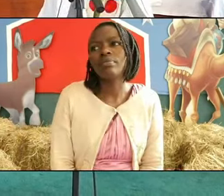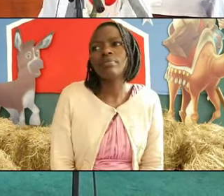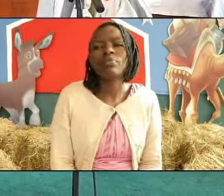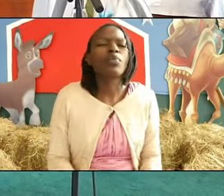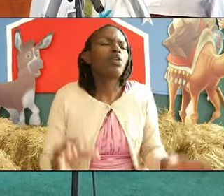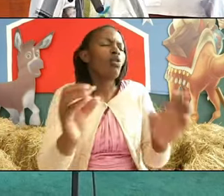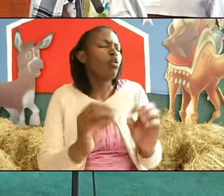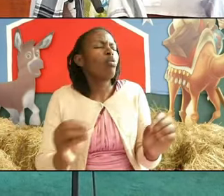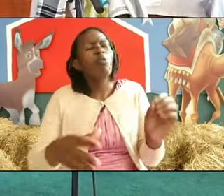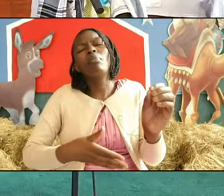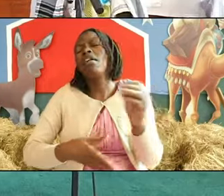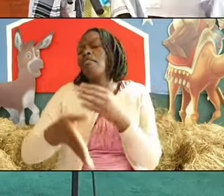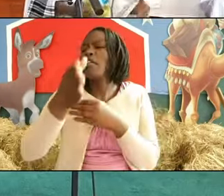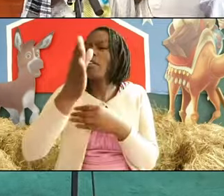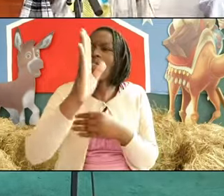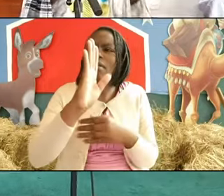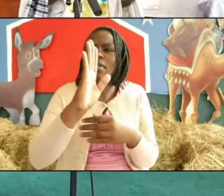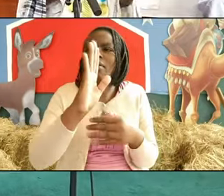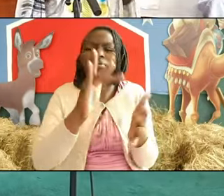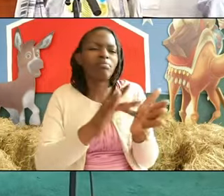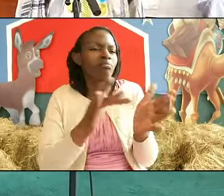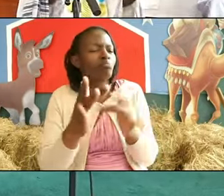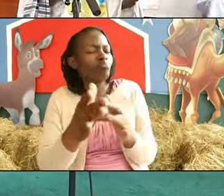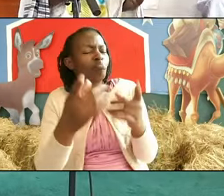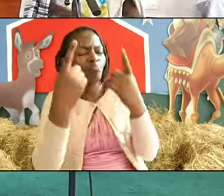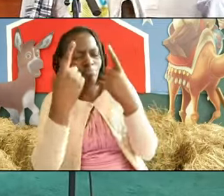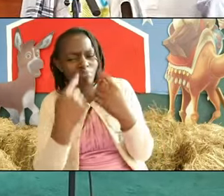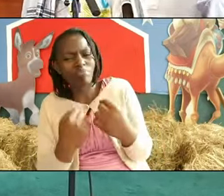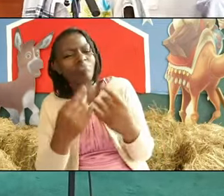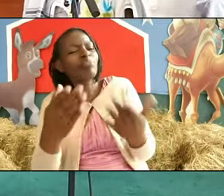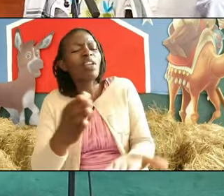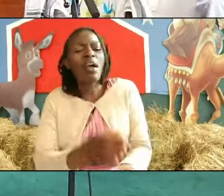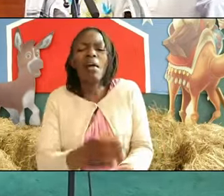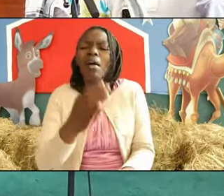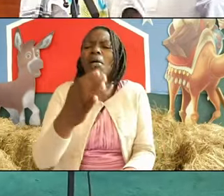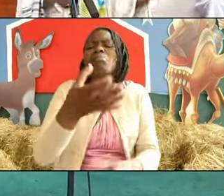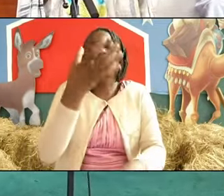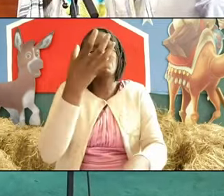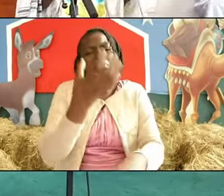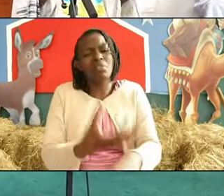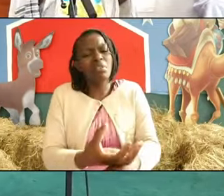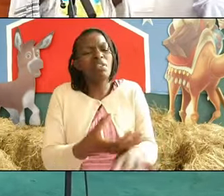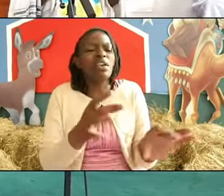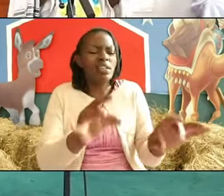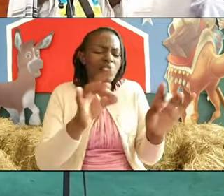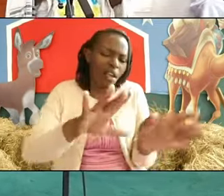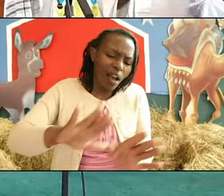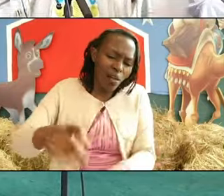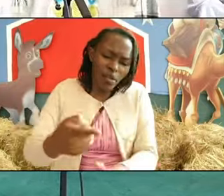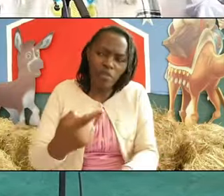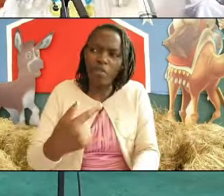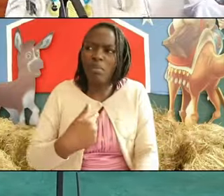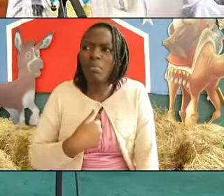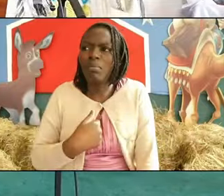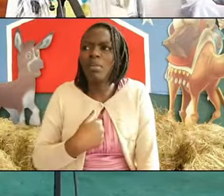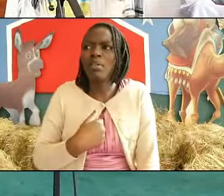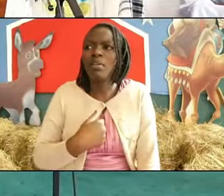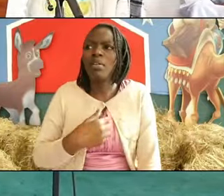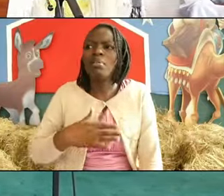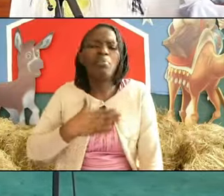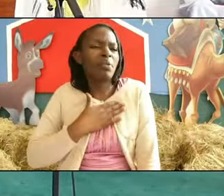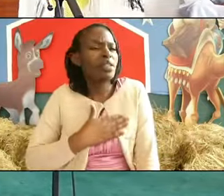Oh, my father, if this cup may not pass away from me, accept a drink of it, not my